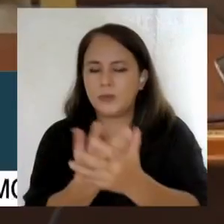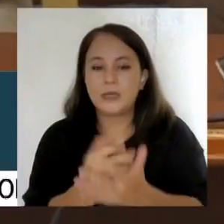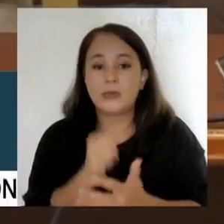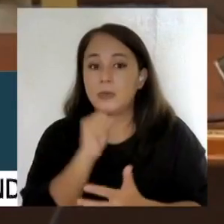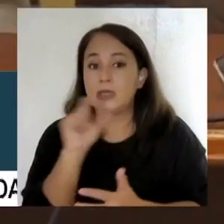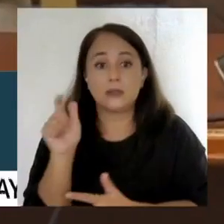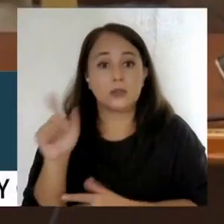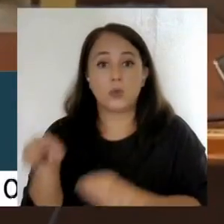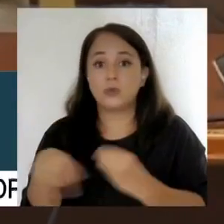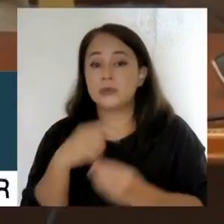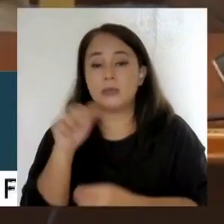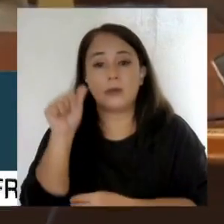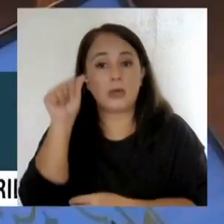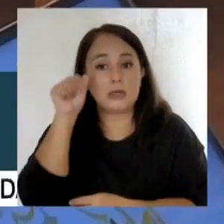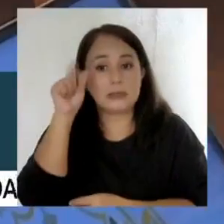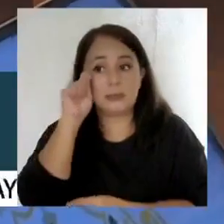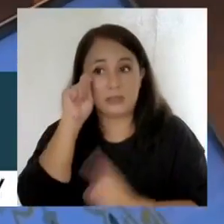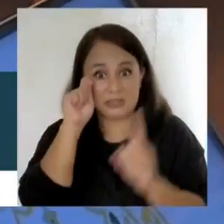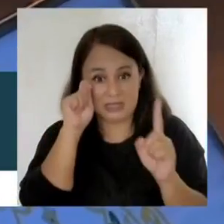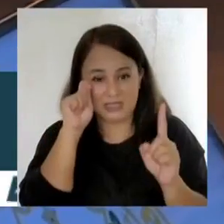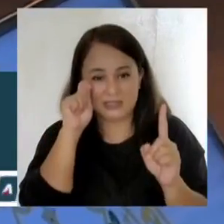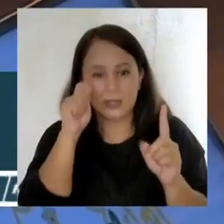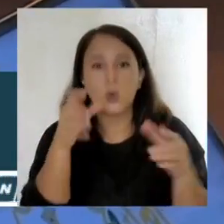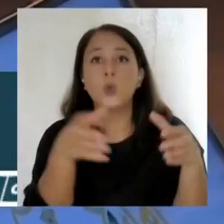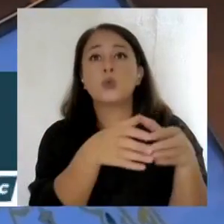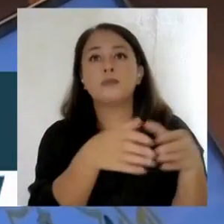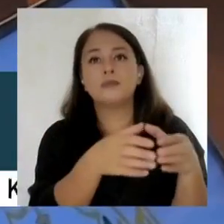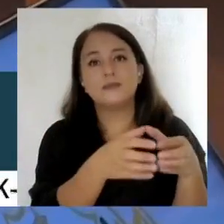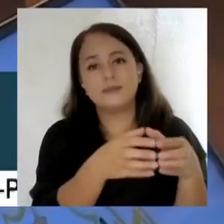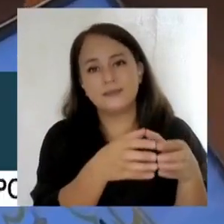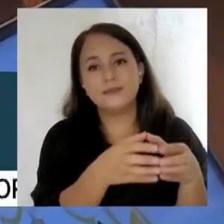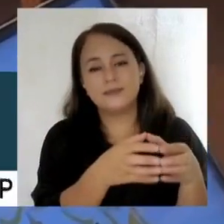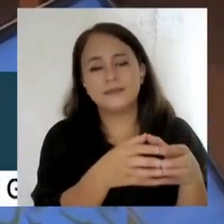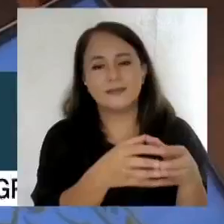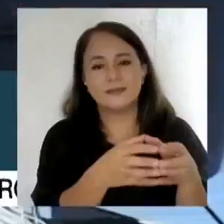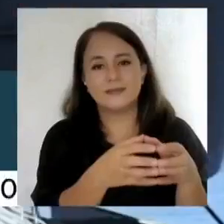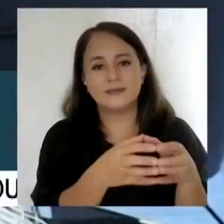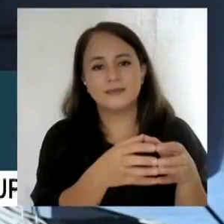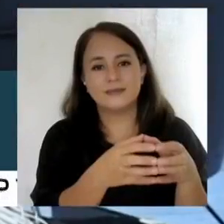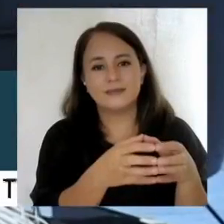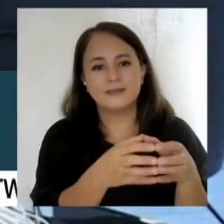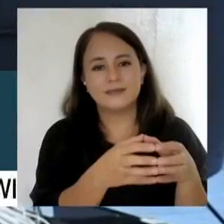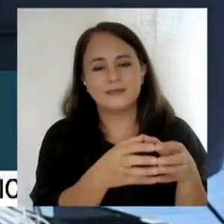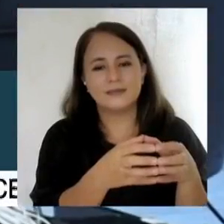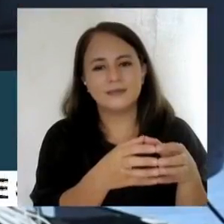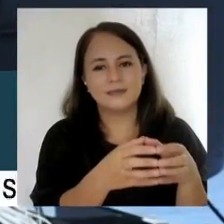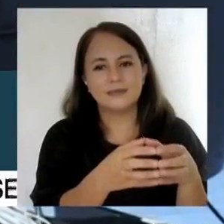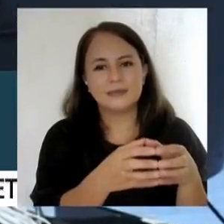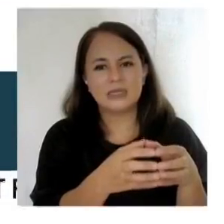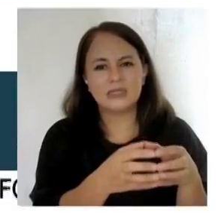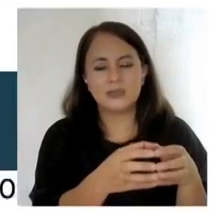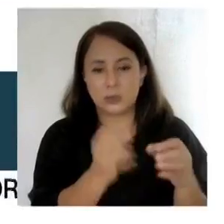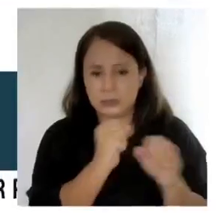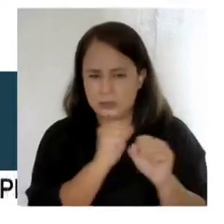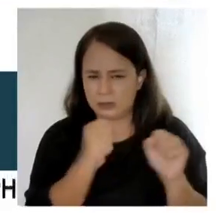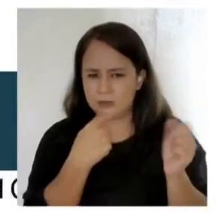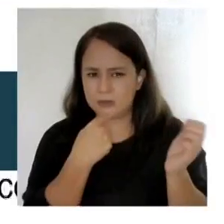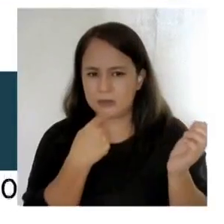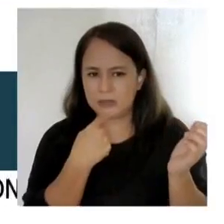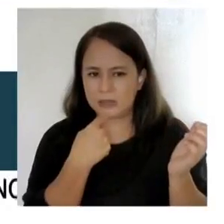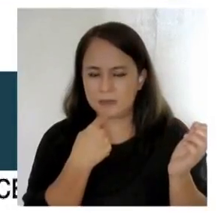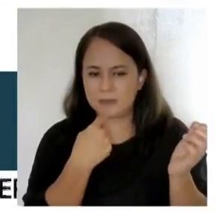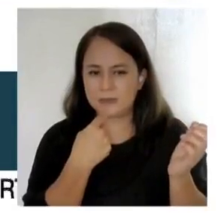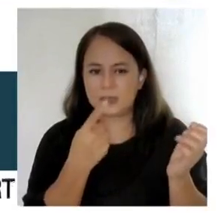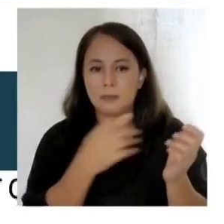Teves. Grupo po sila. So, is it safe to assume, Mayor, and please